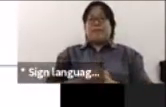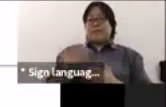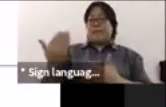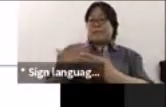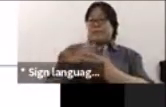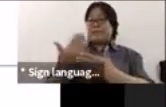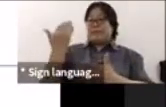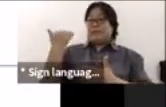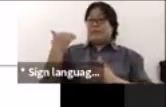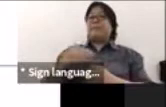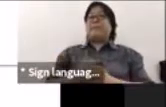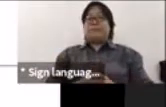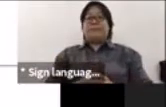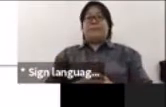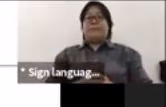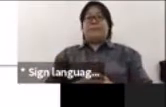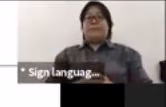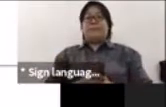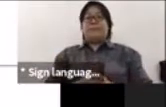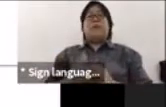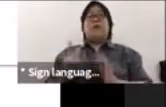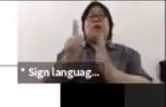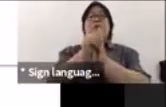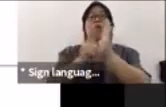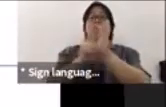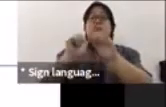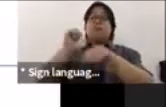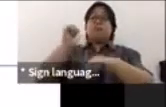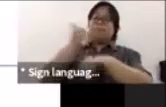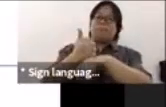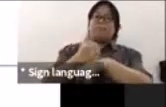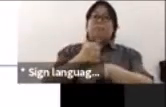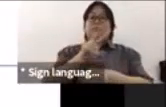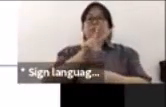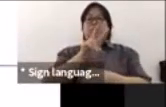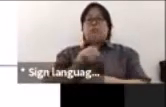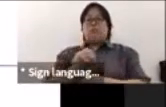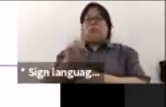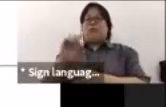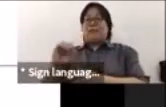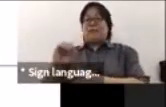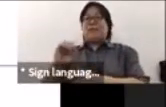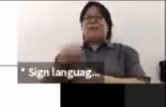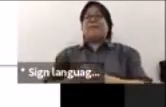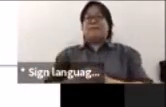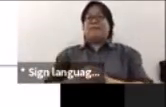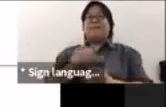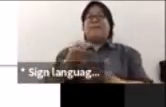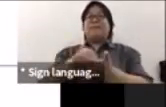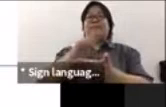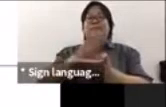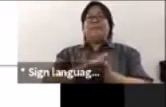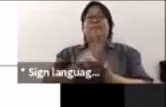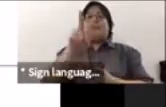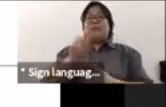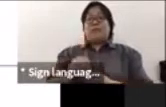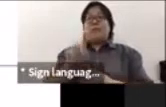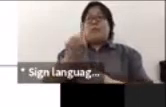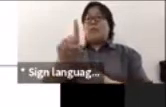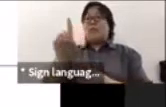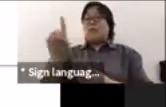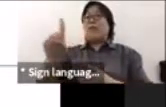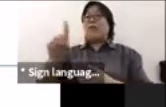they just issued the law of disability in 2010. And it's enacted in 2011.